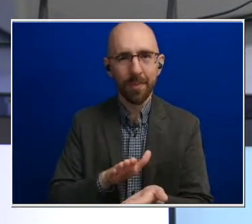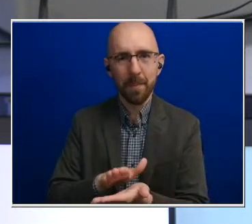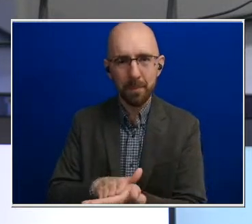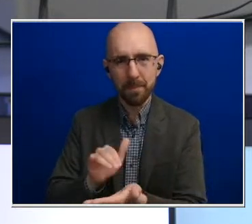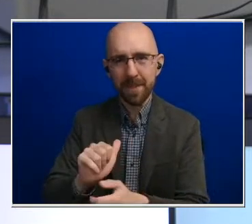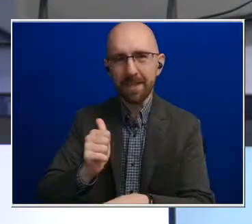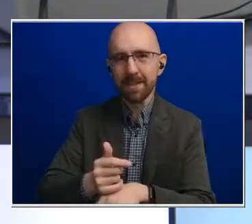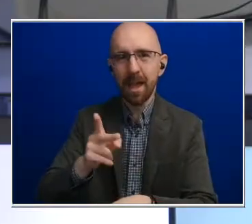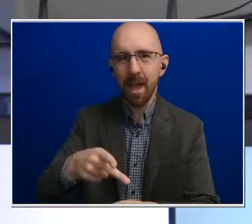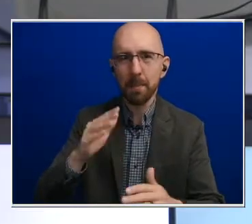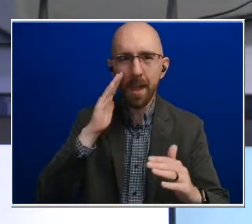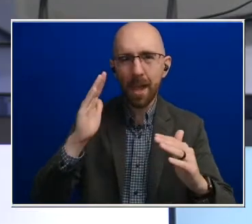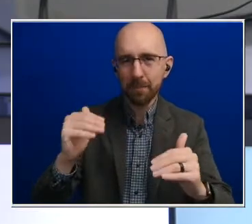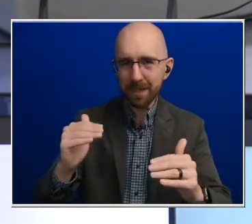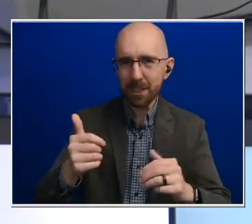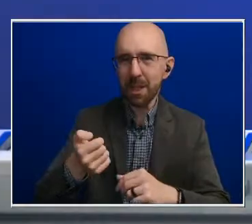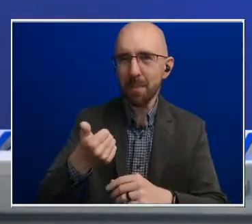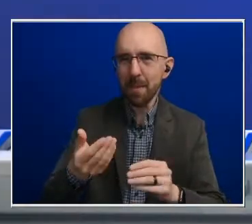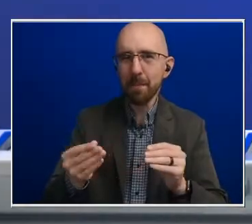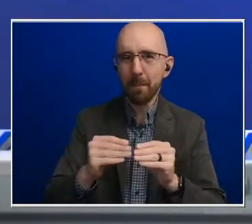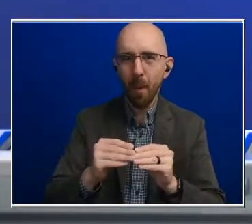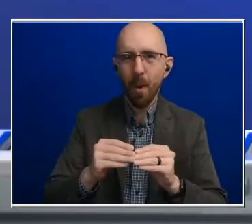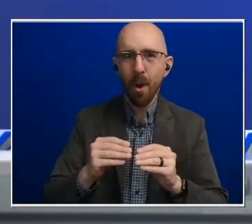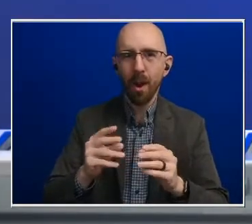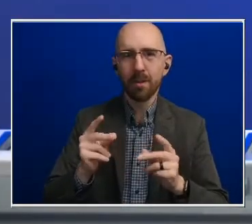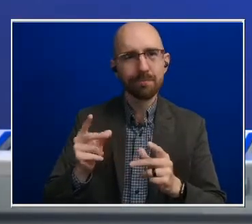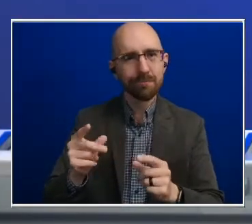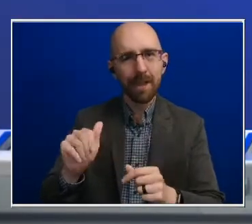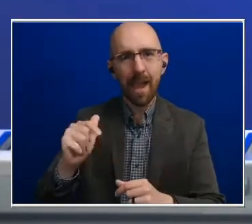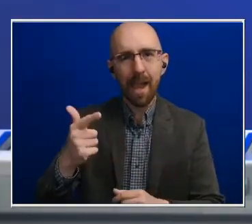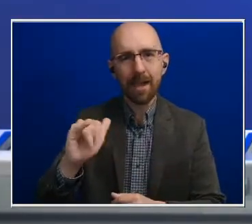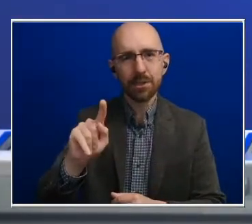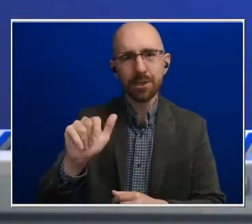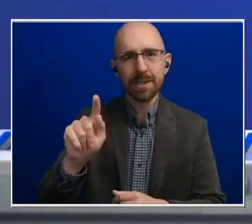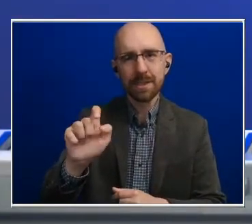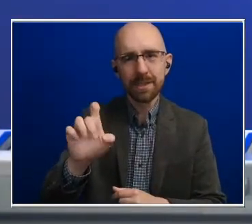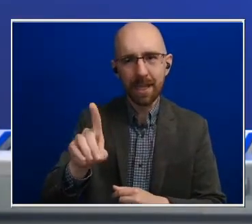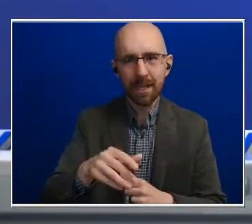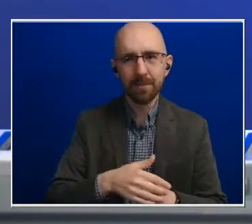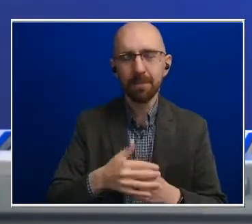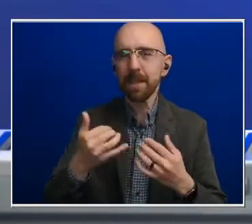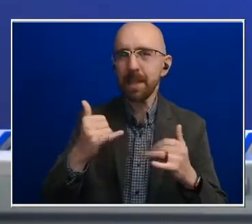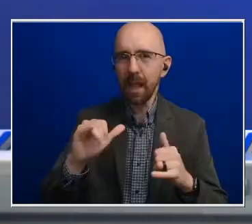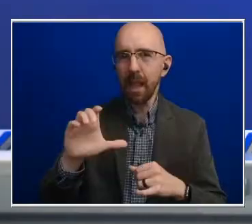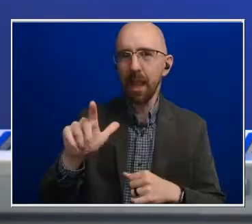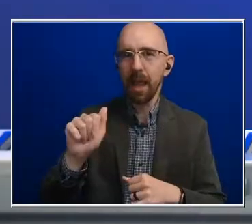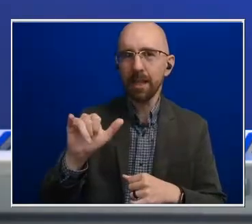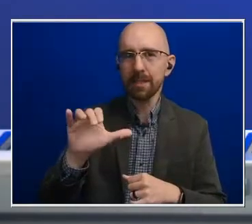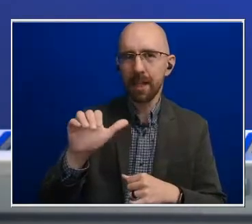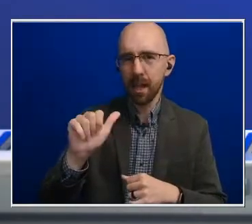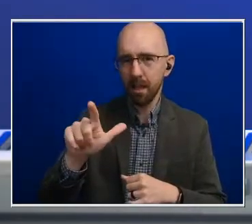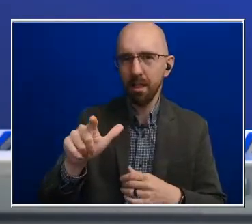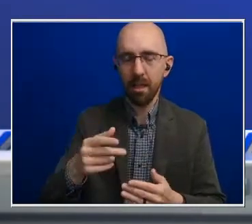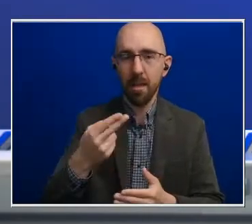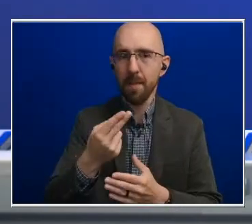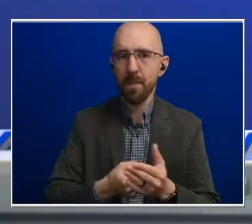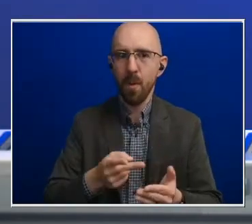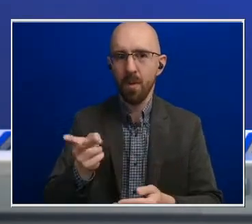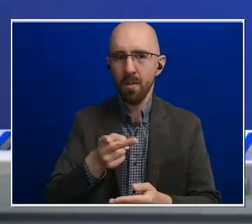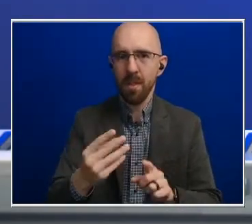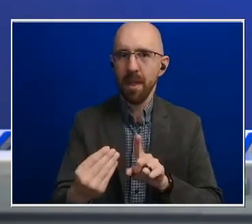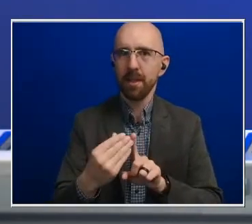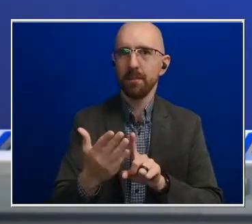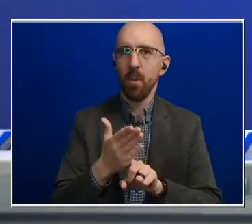expectations. It's a little bit more agitated. It's still classical music. Right? Both of those are classical